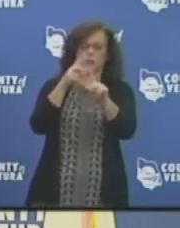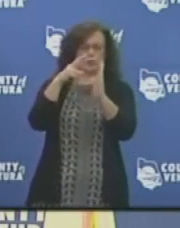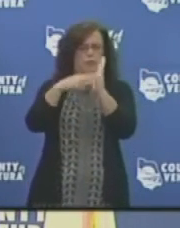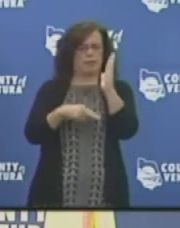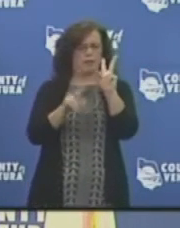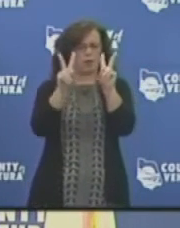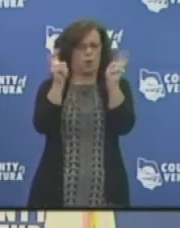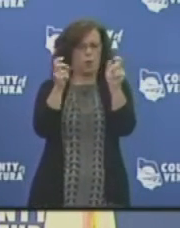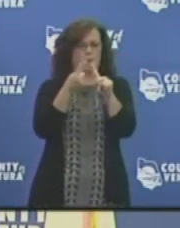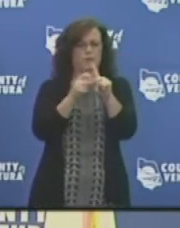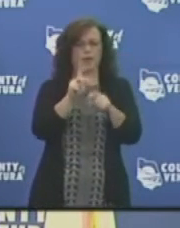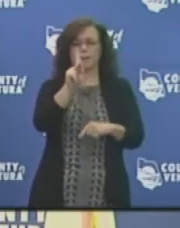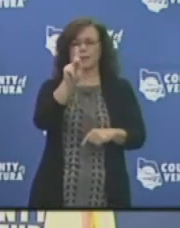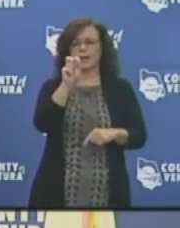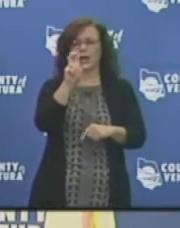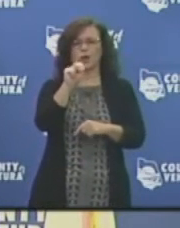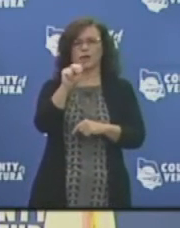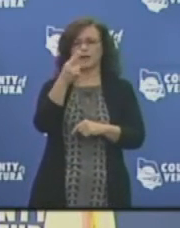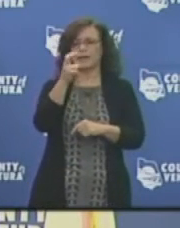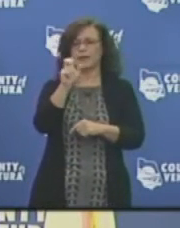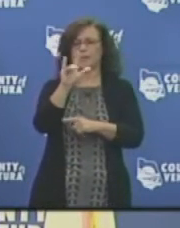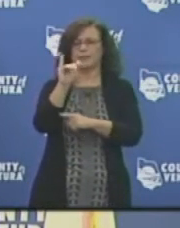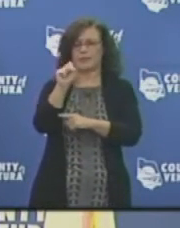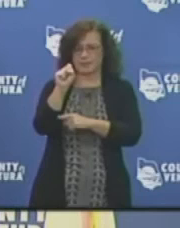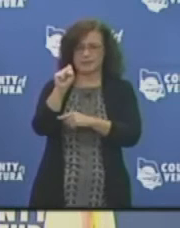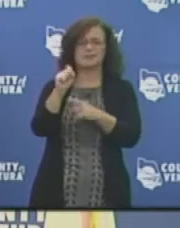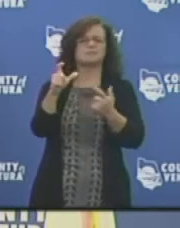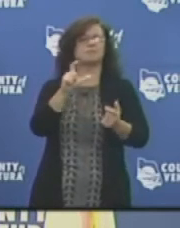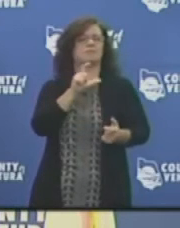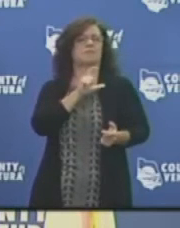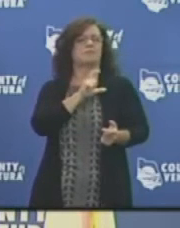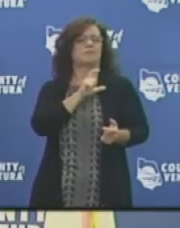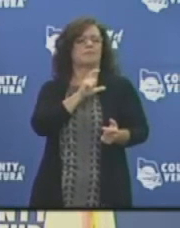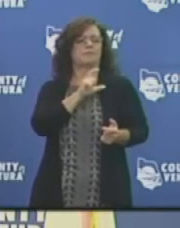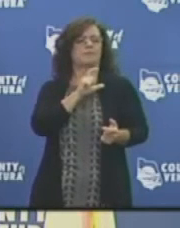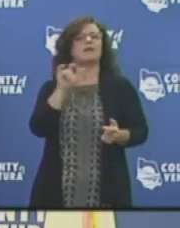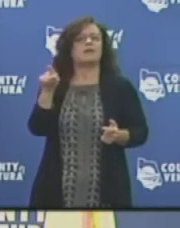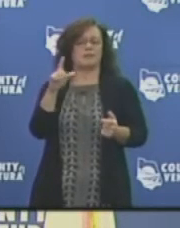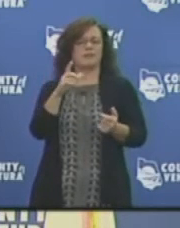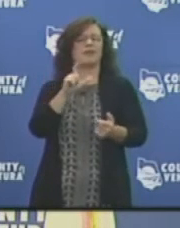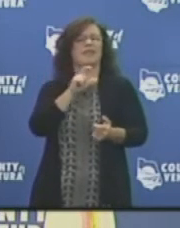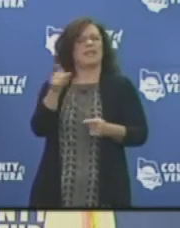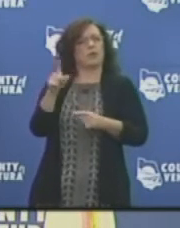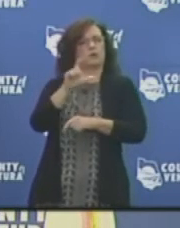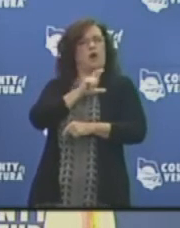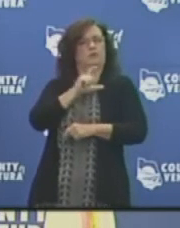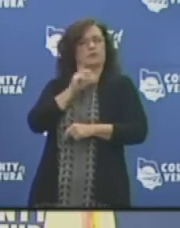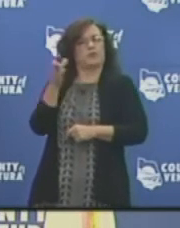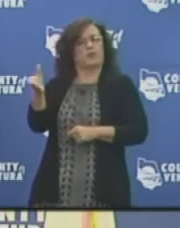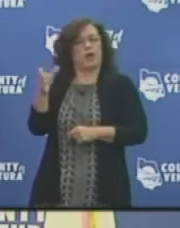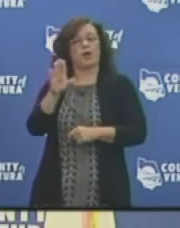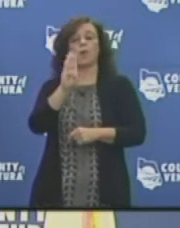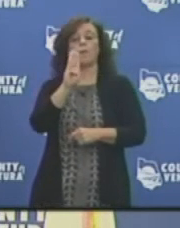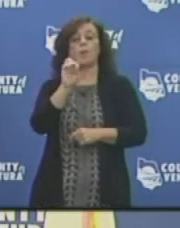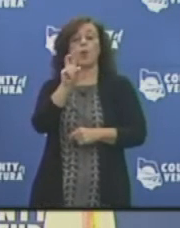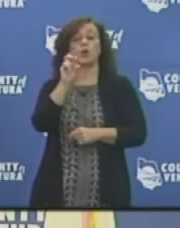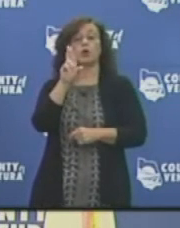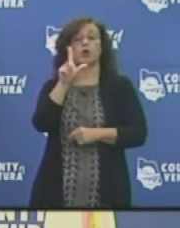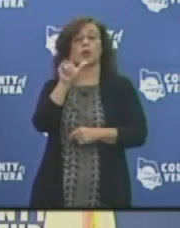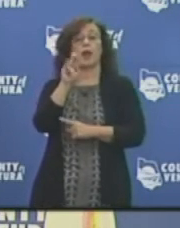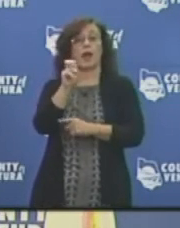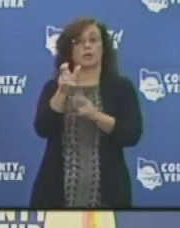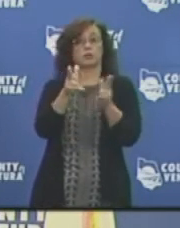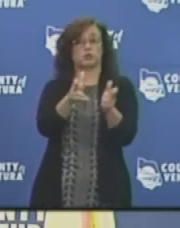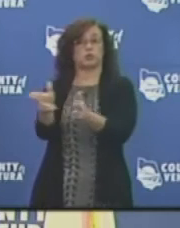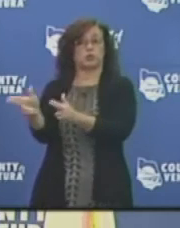Karen Helis, she lost her husband 2 years ago at the borderline shooting, and it reminded me very much that we need to